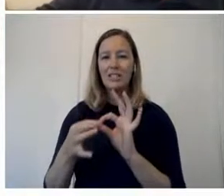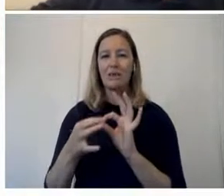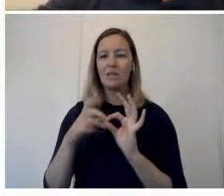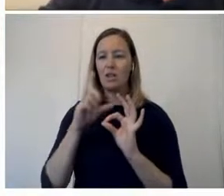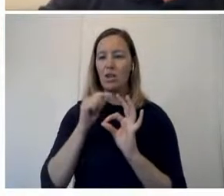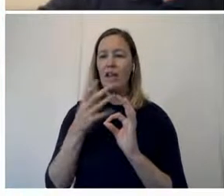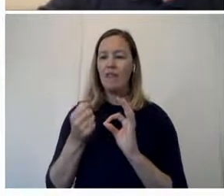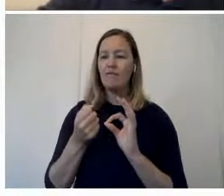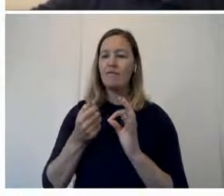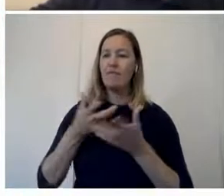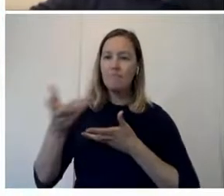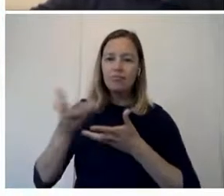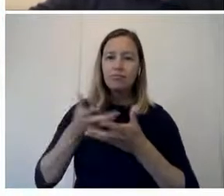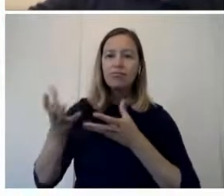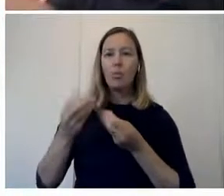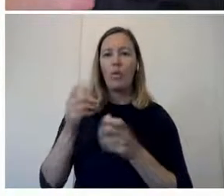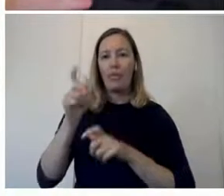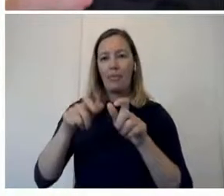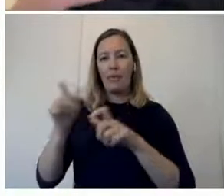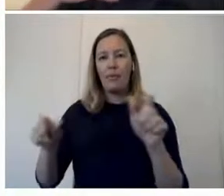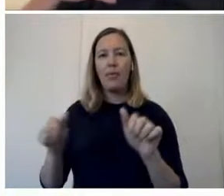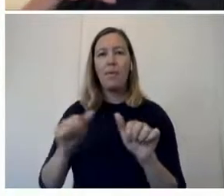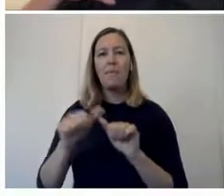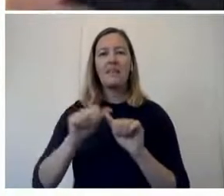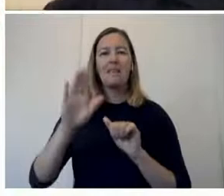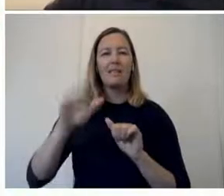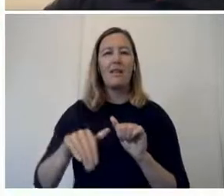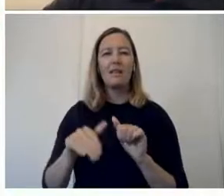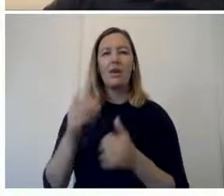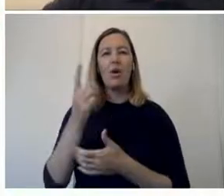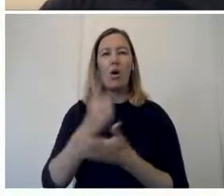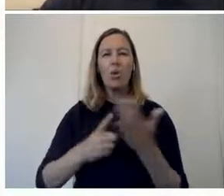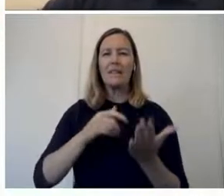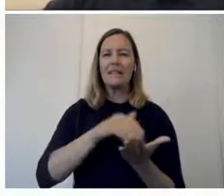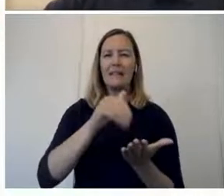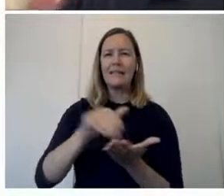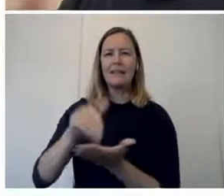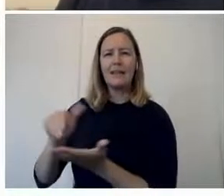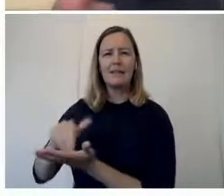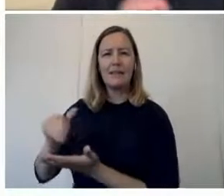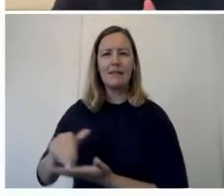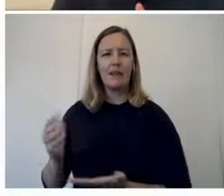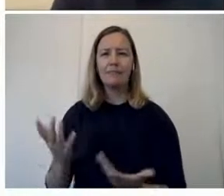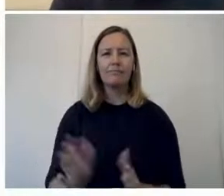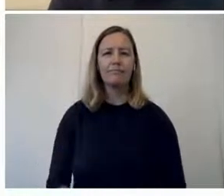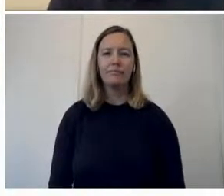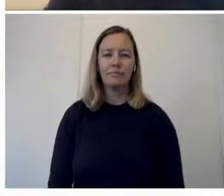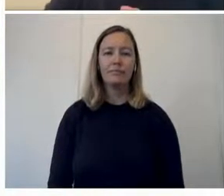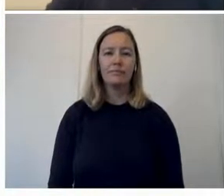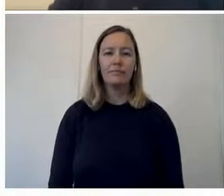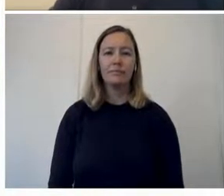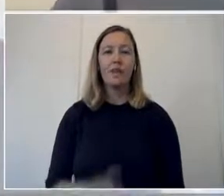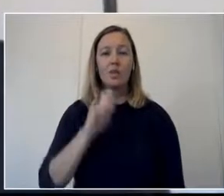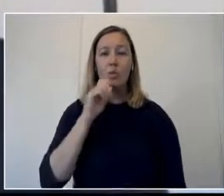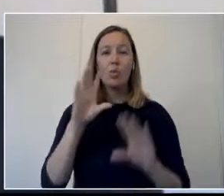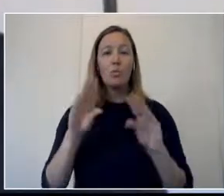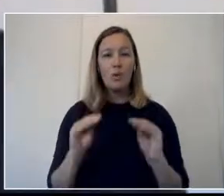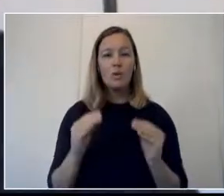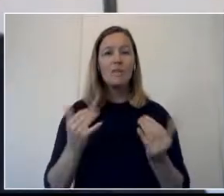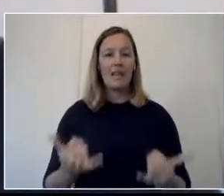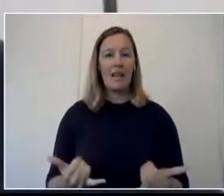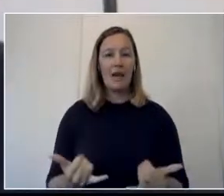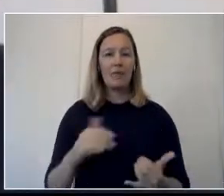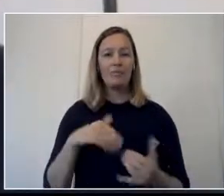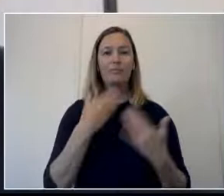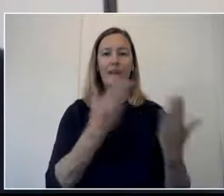and conversations with these people, rather than just think we can sell them things, because we can't. So I'm going to just pause there and then hand back to